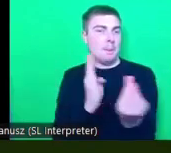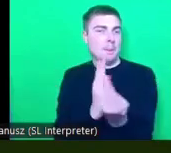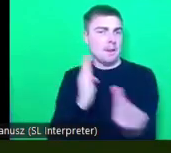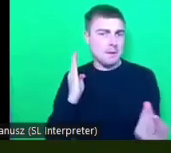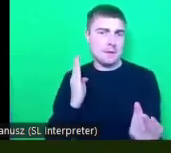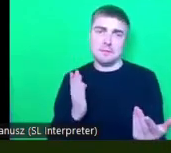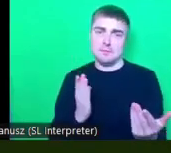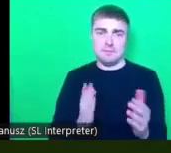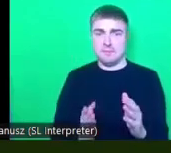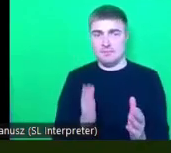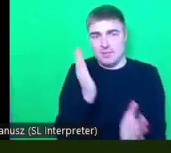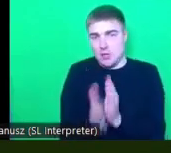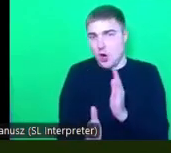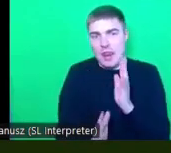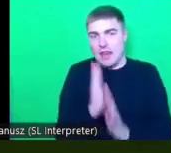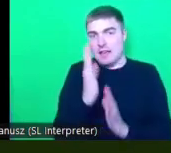So